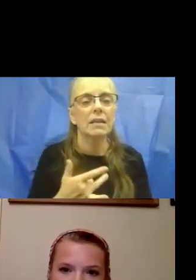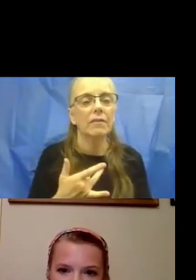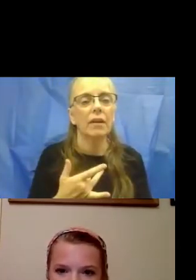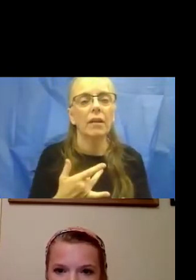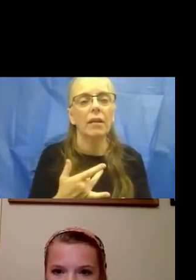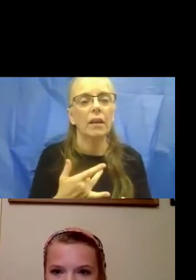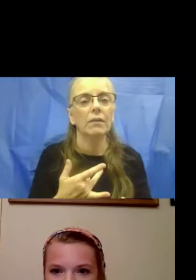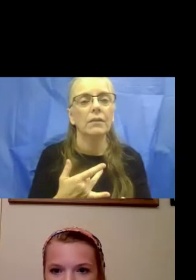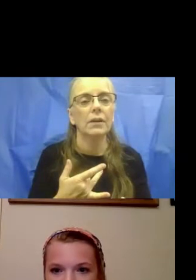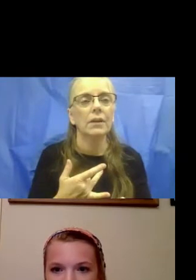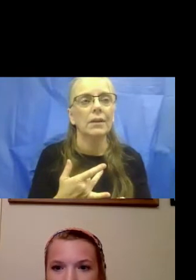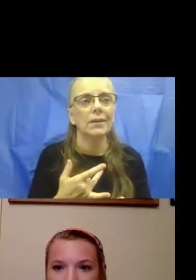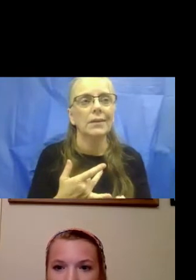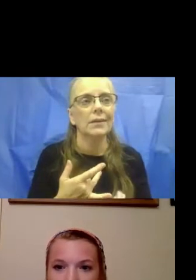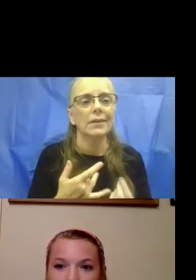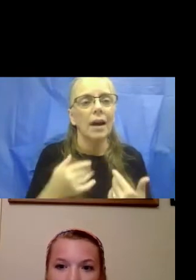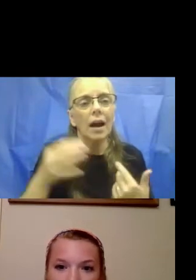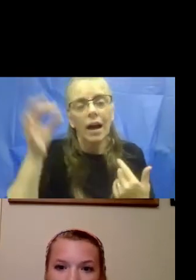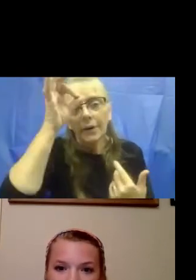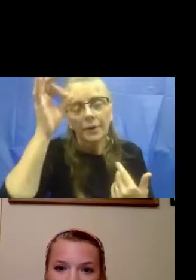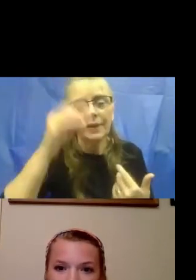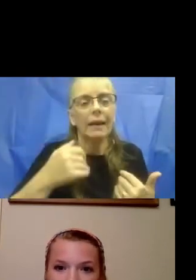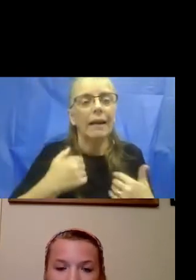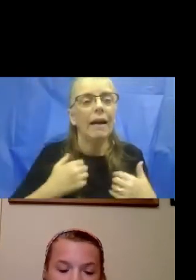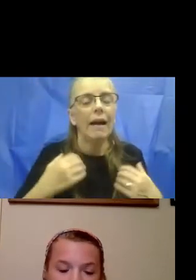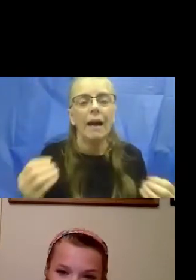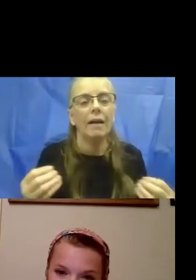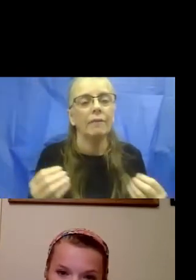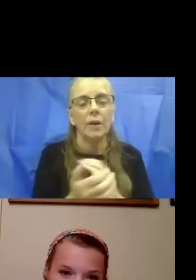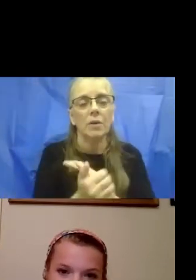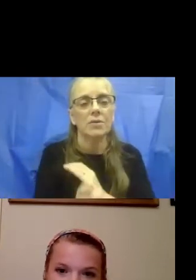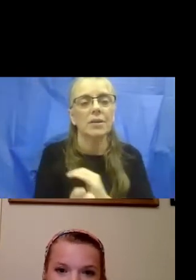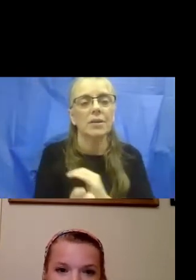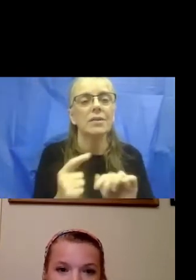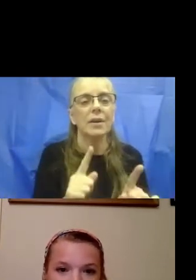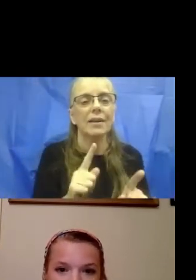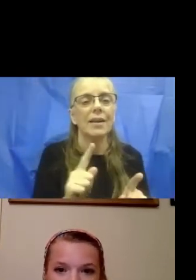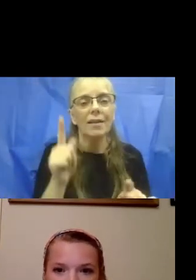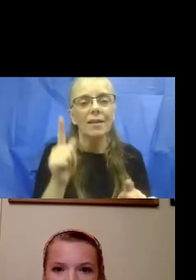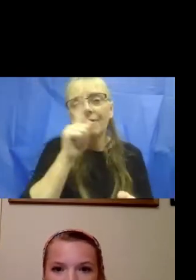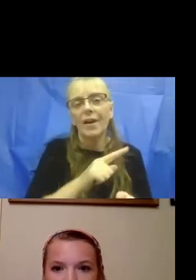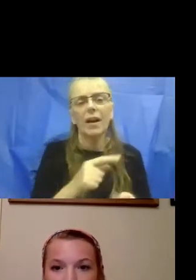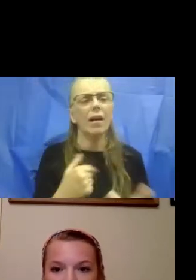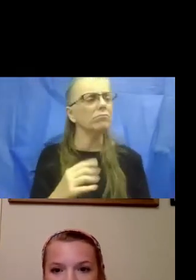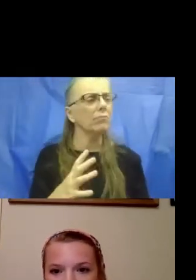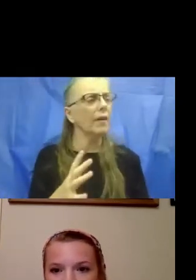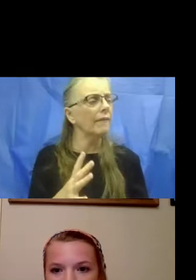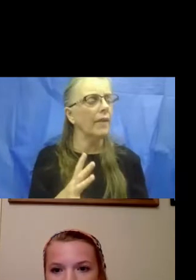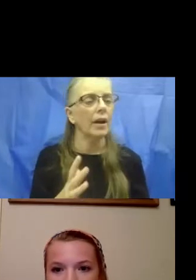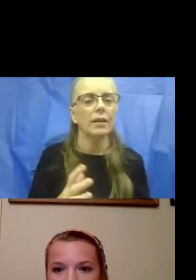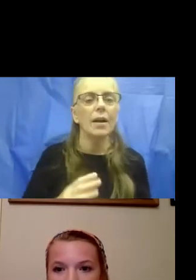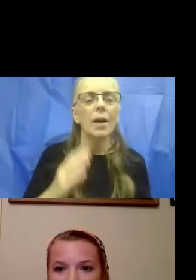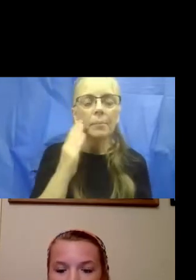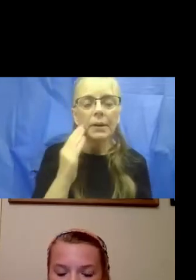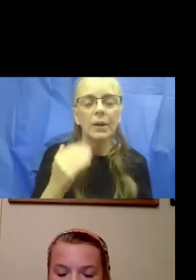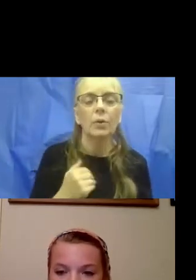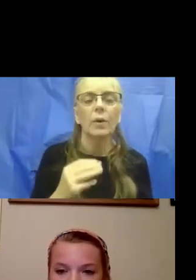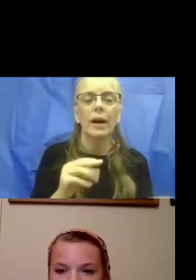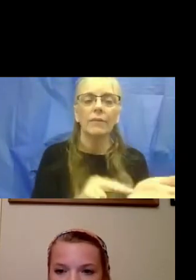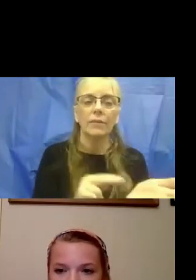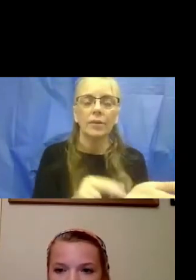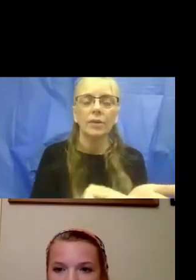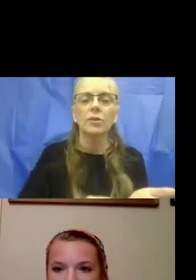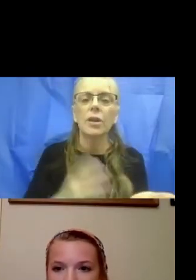together. Just know that there are people out there, like your nurses and the people in your life, who want to support you and